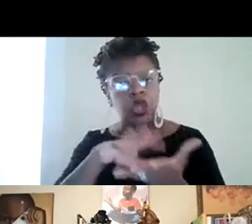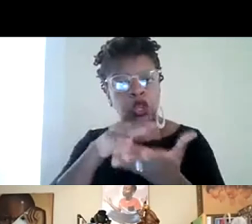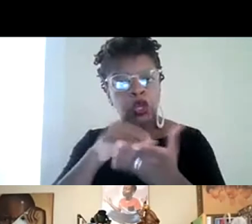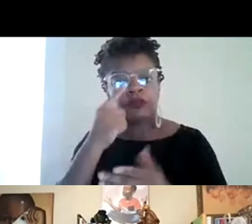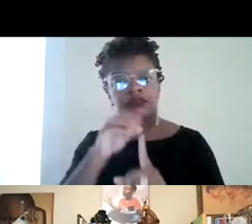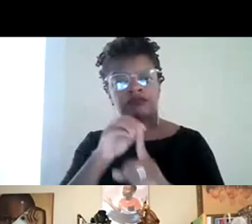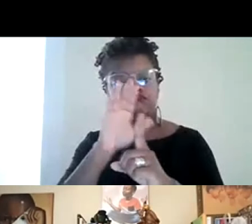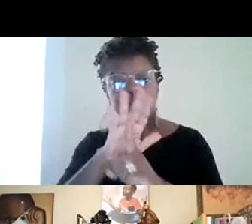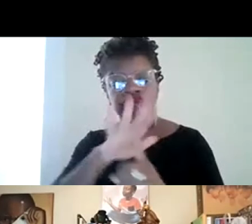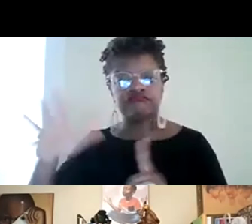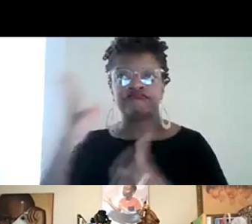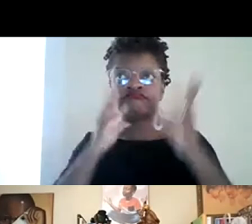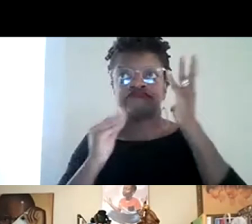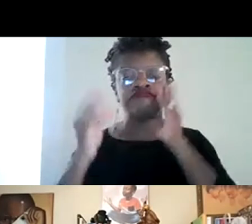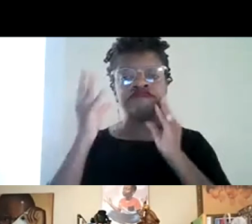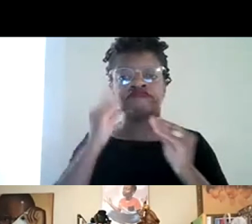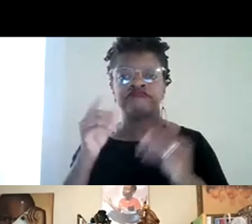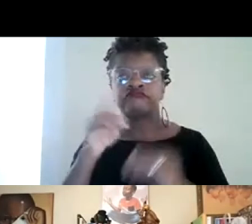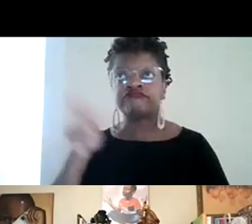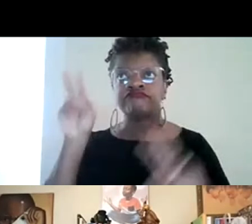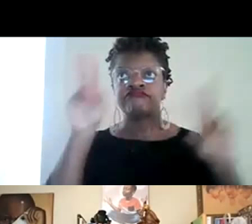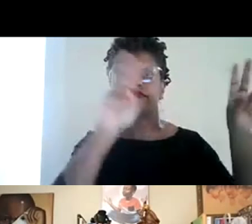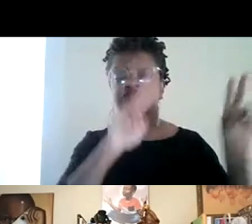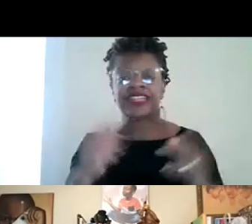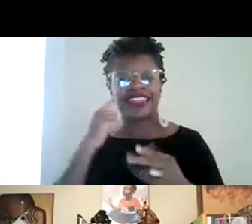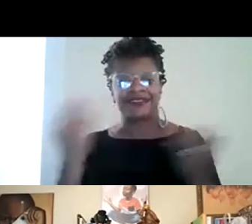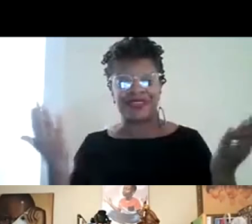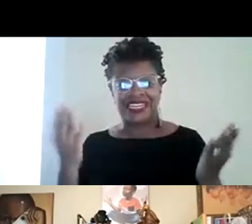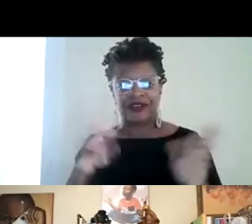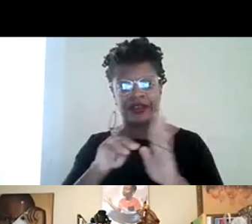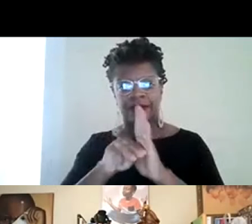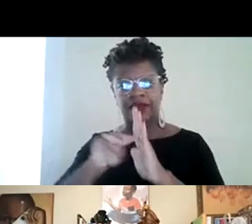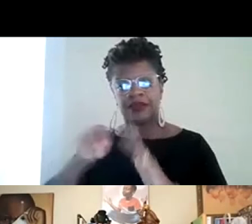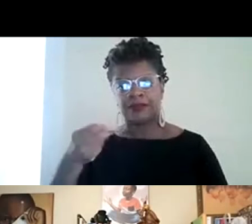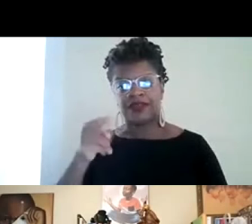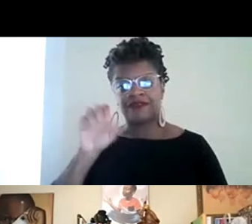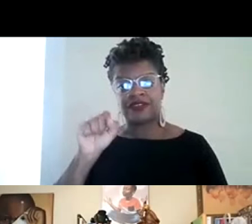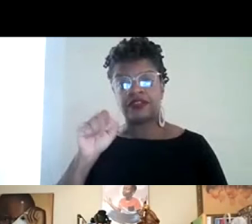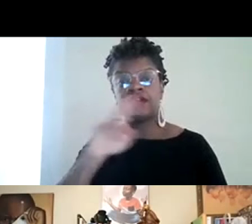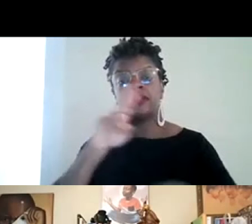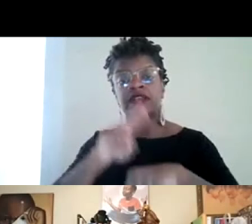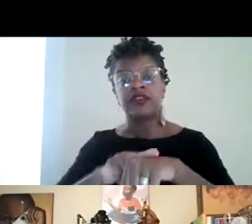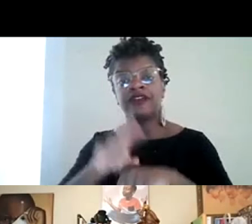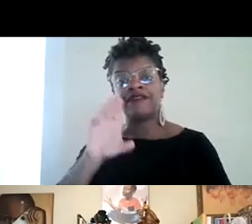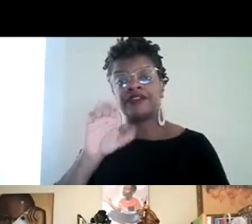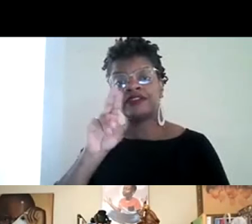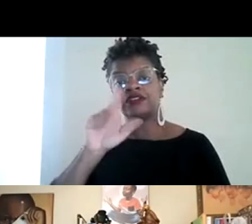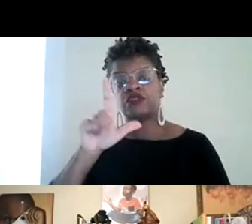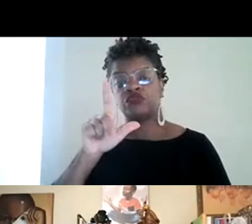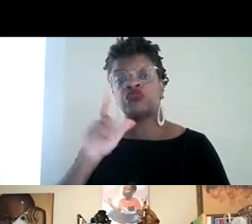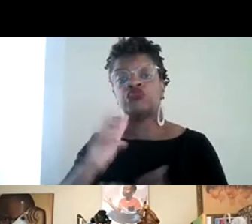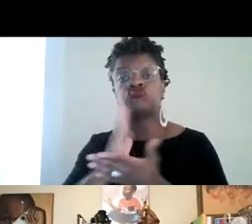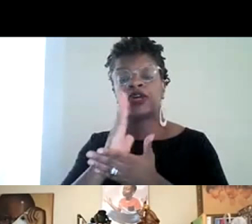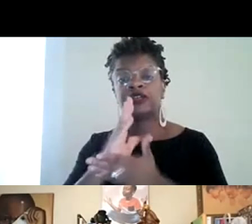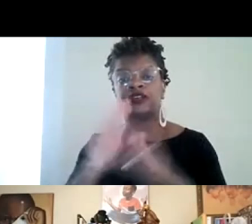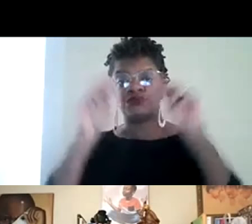of experiences, whether I think about here in Memphis, the National Civil Rights Museum, which is the official assassination site